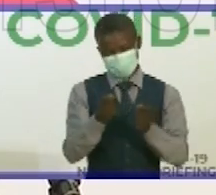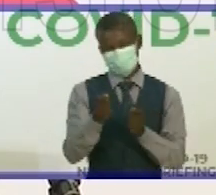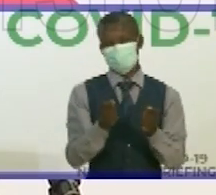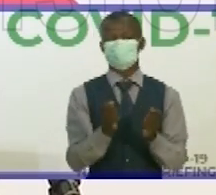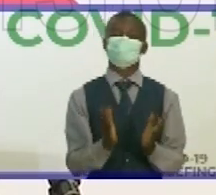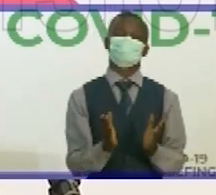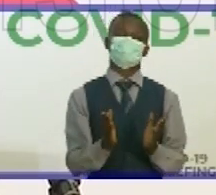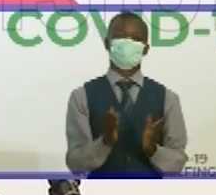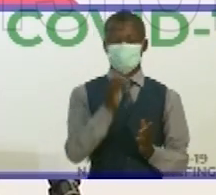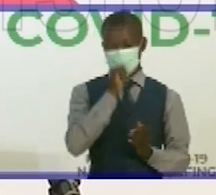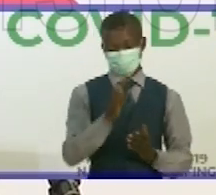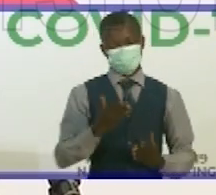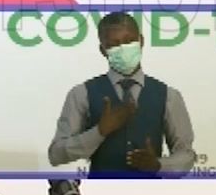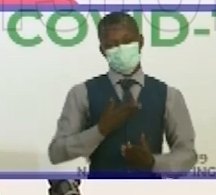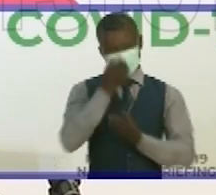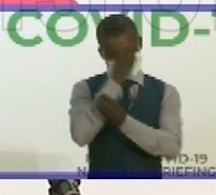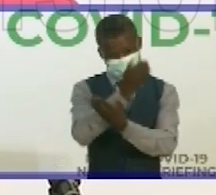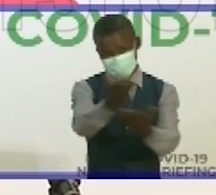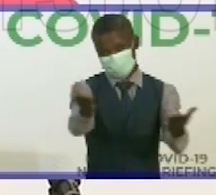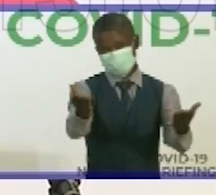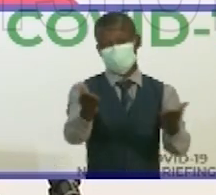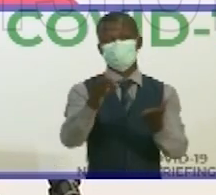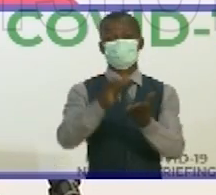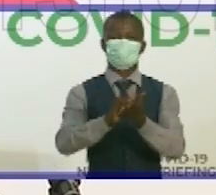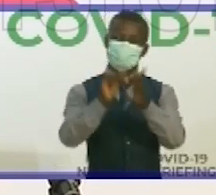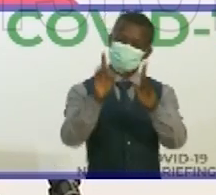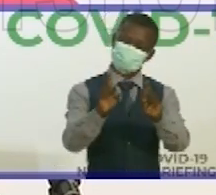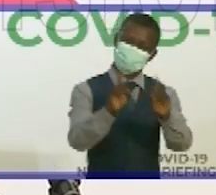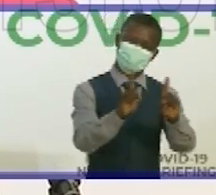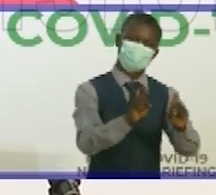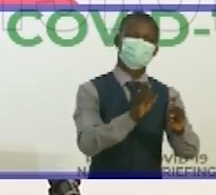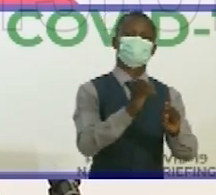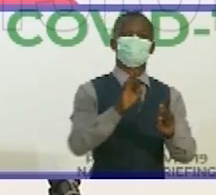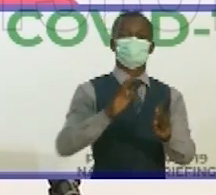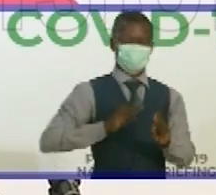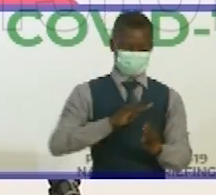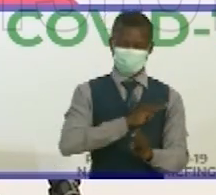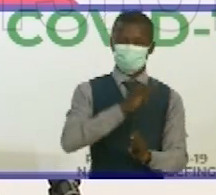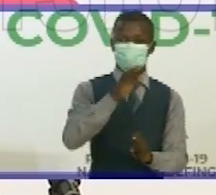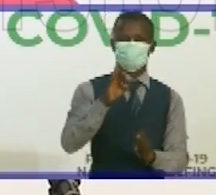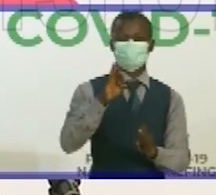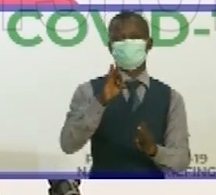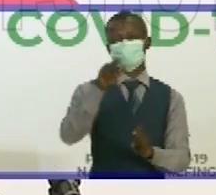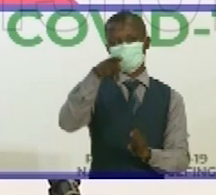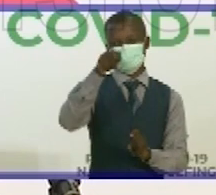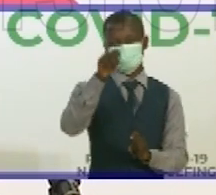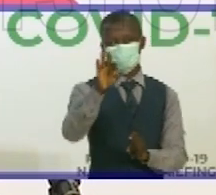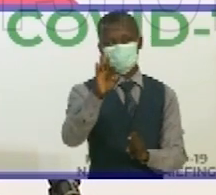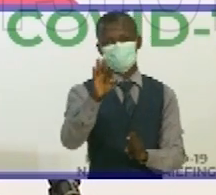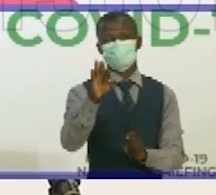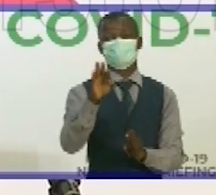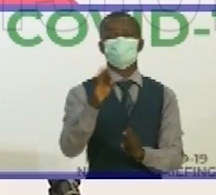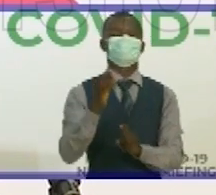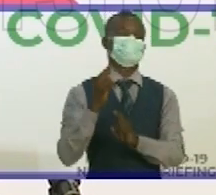I am pleased to inform you that testing of members of COVID-19 has been a